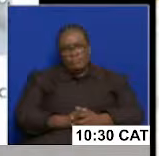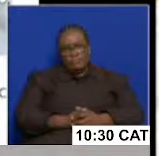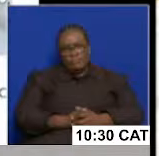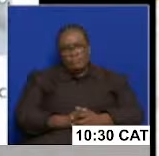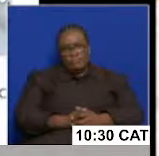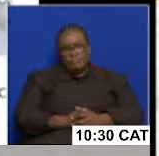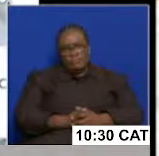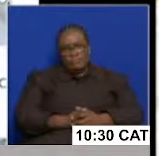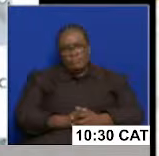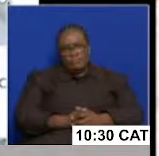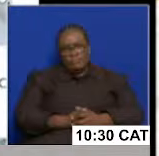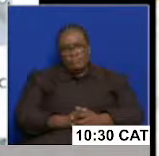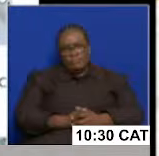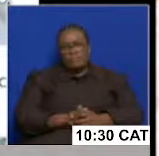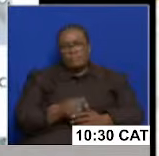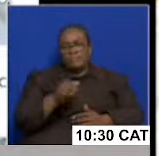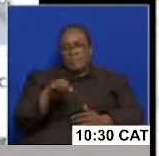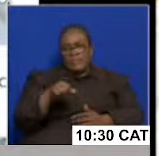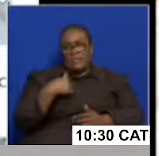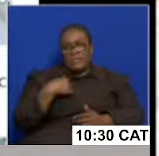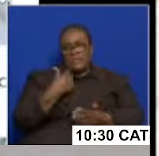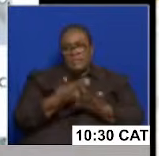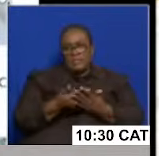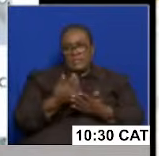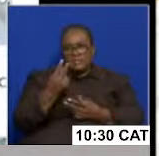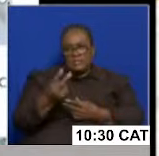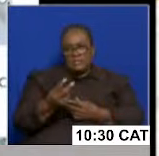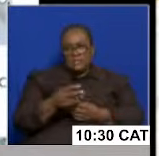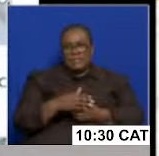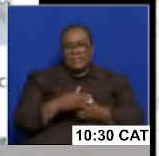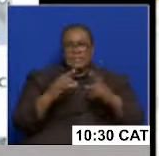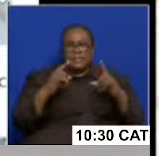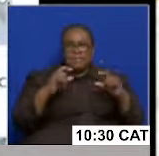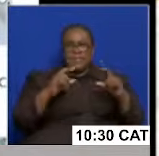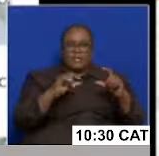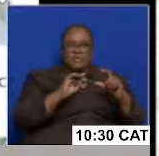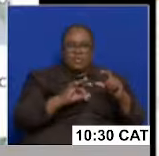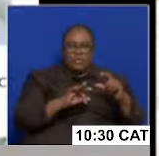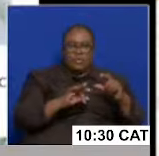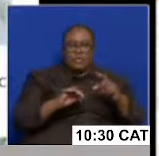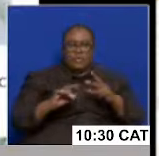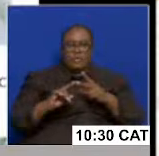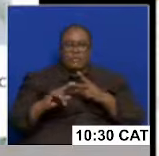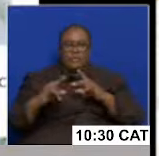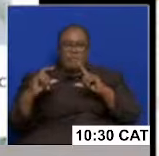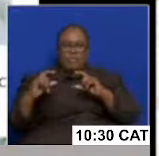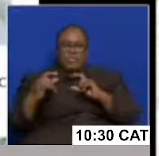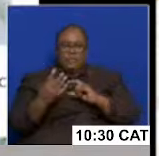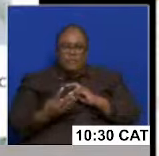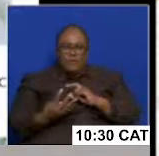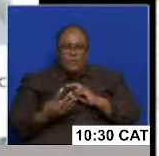Yes, I can see them. There's two images, a picture 3 and a picture 4.